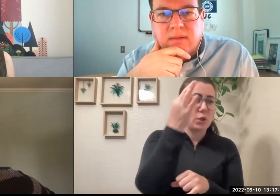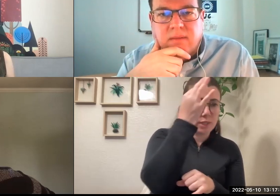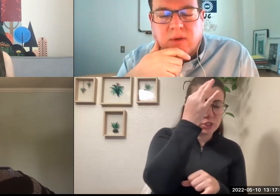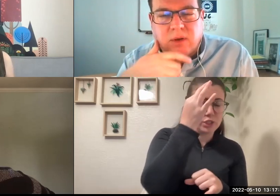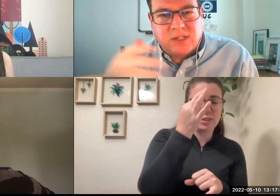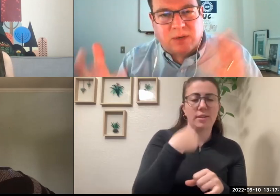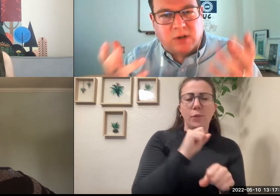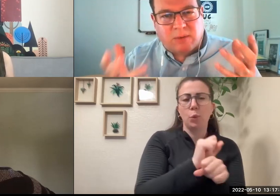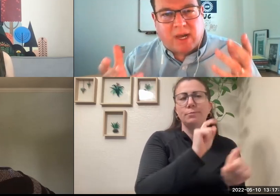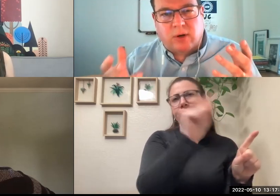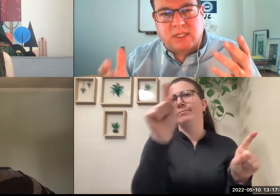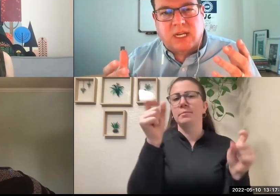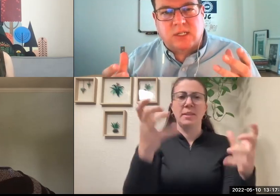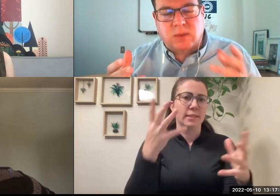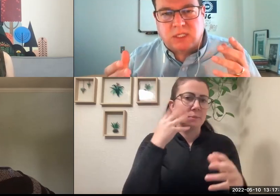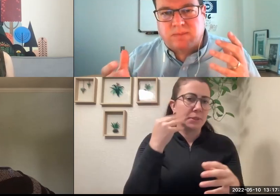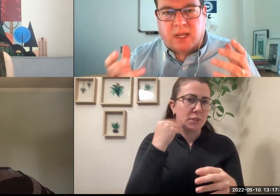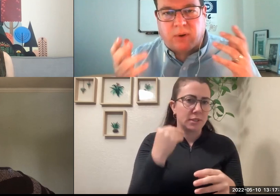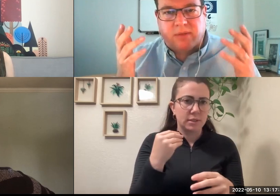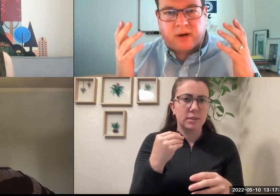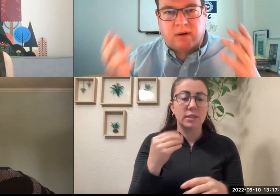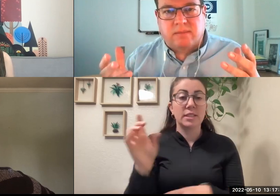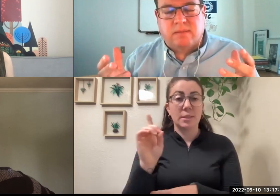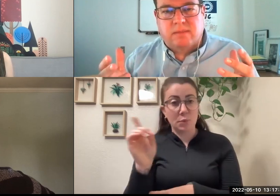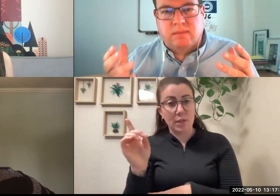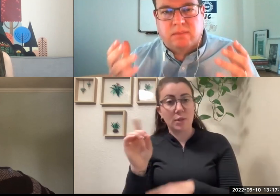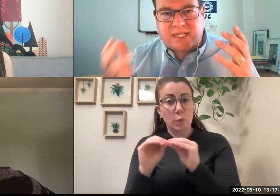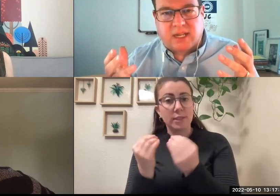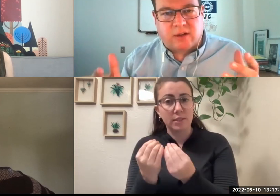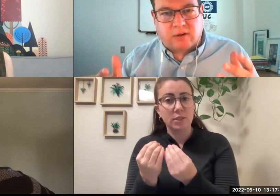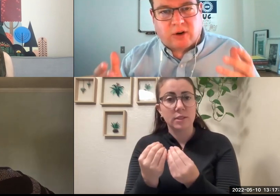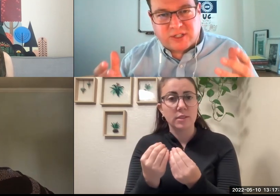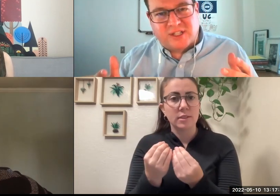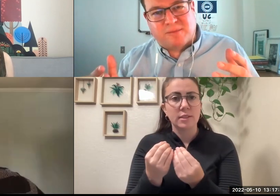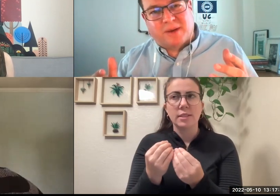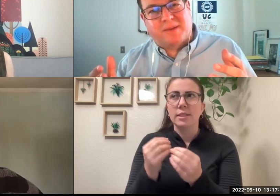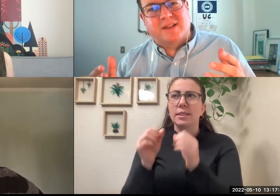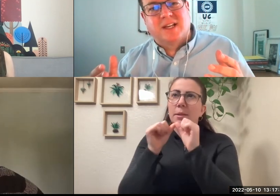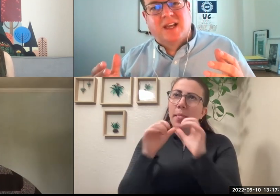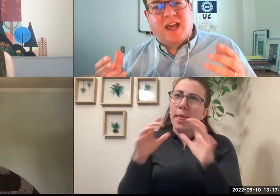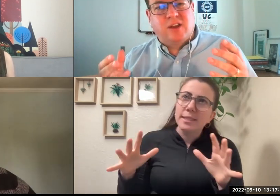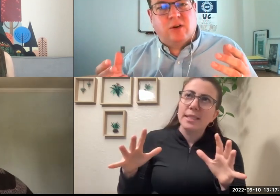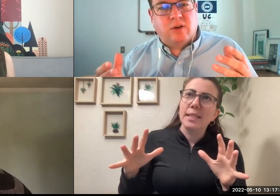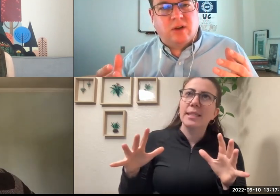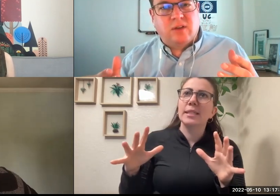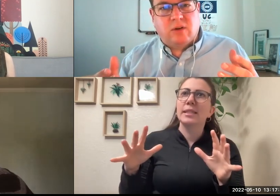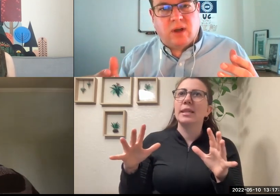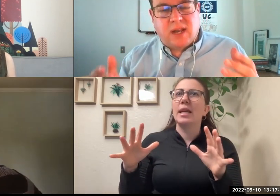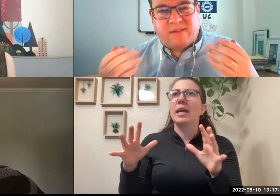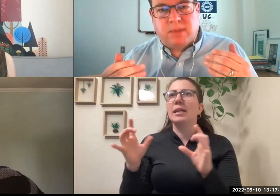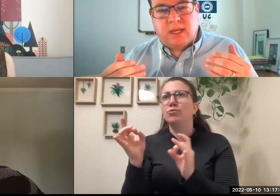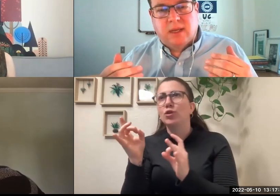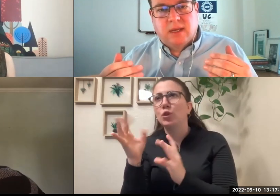that unions are democratic organizations, which is like both their blessing and their curse sometimes. And